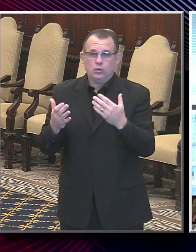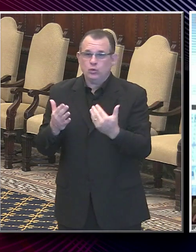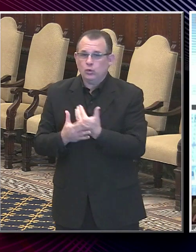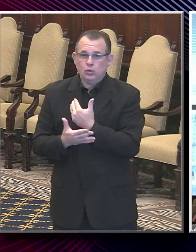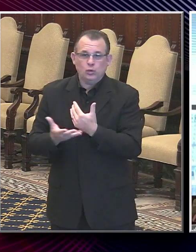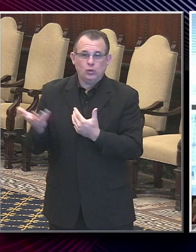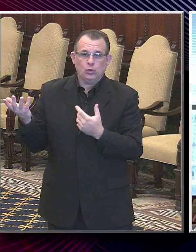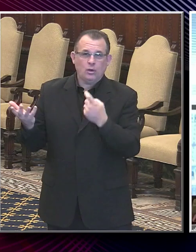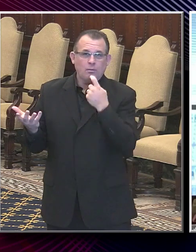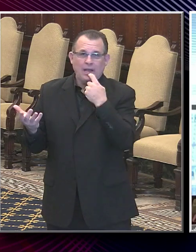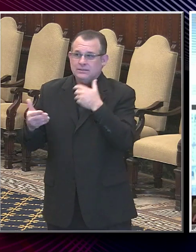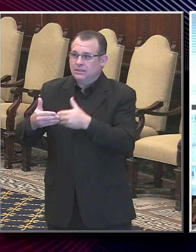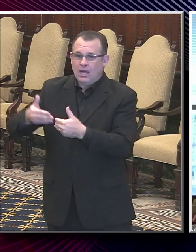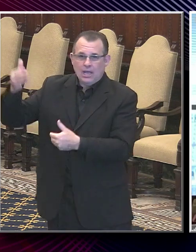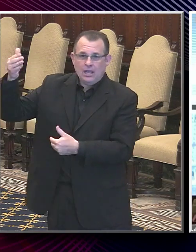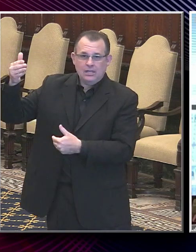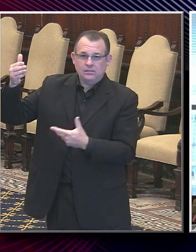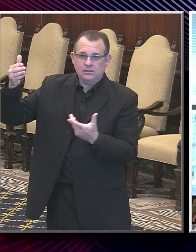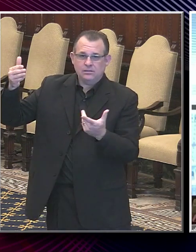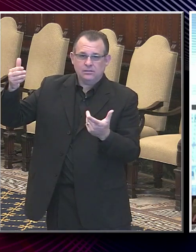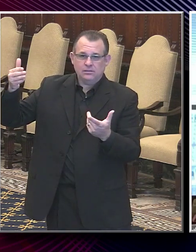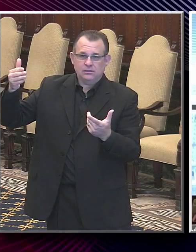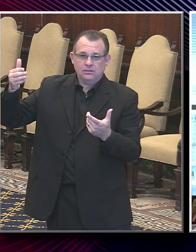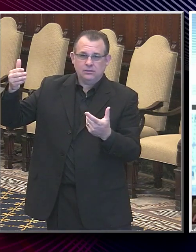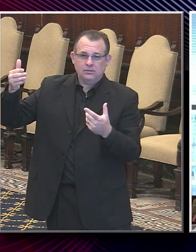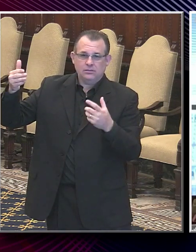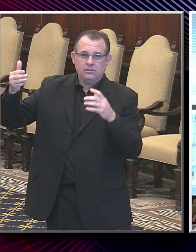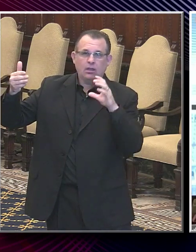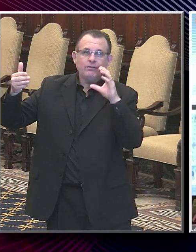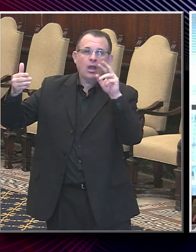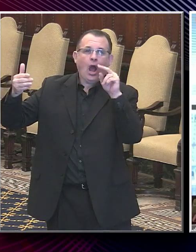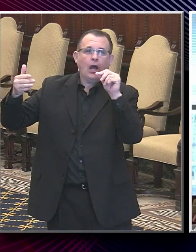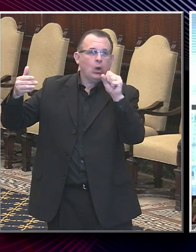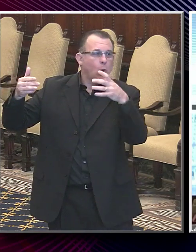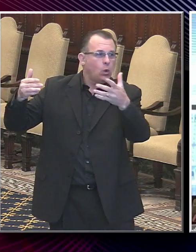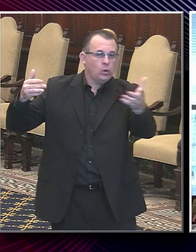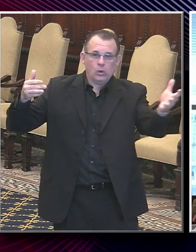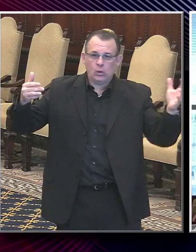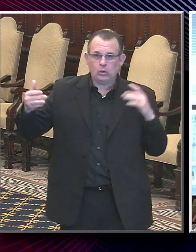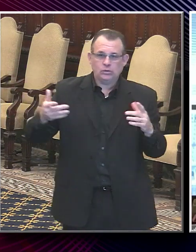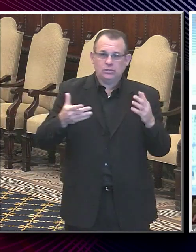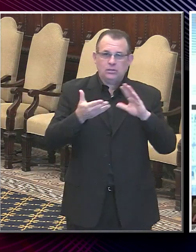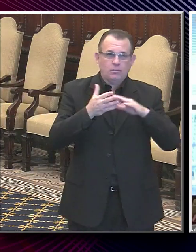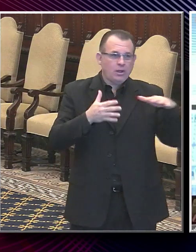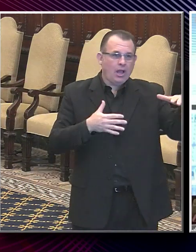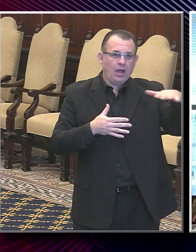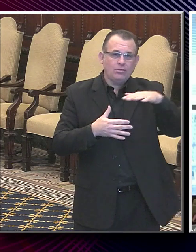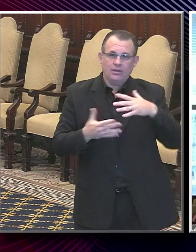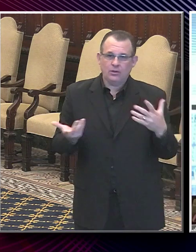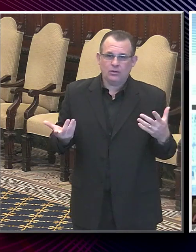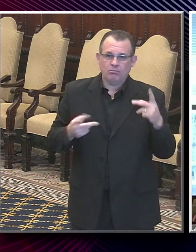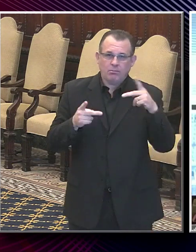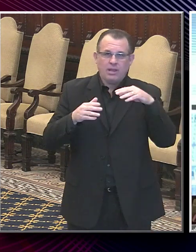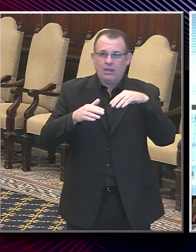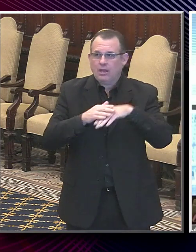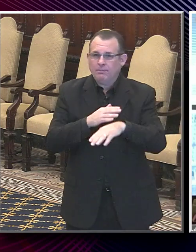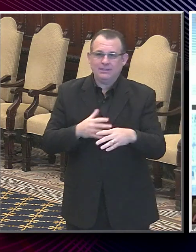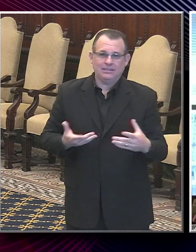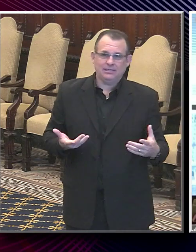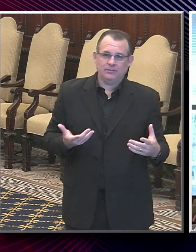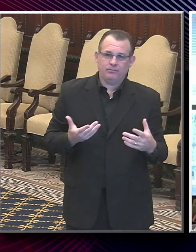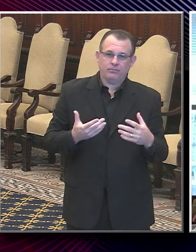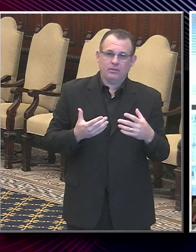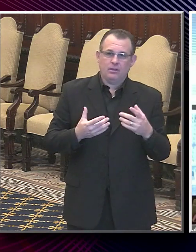plexiglass guards, but in the concourse to protect our workers, making sure individuals are masked. So all of that to say, there